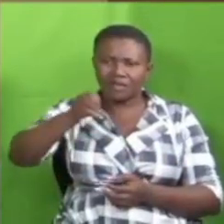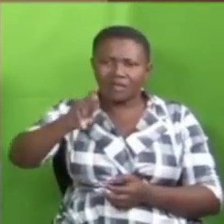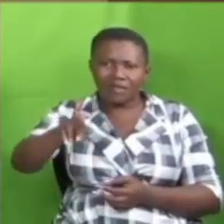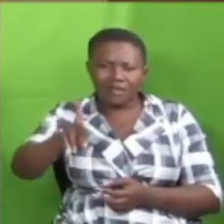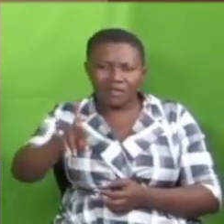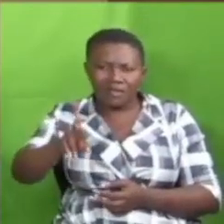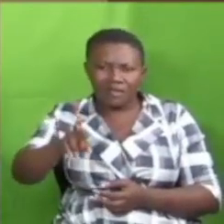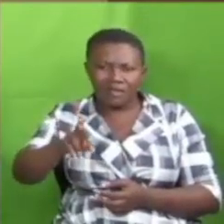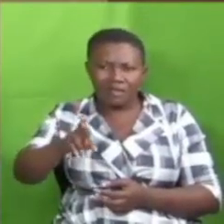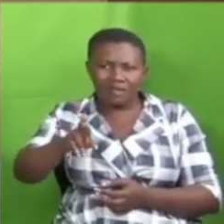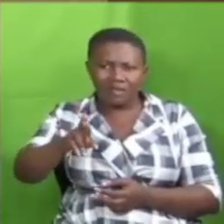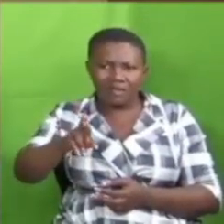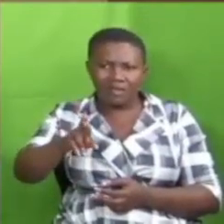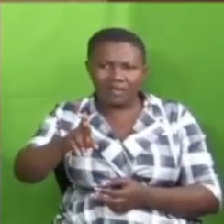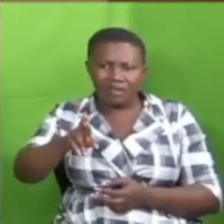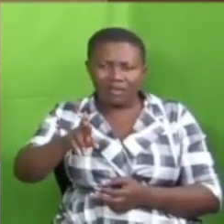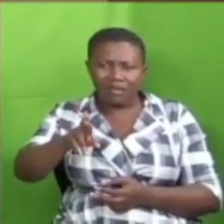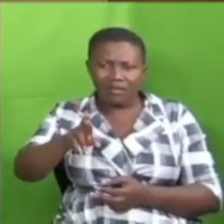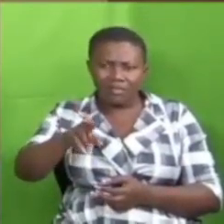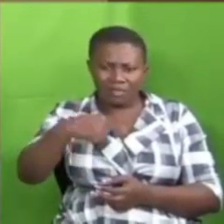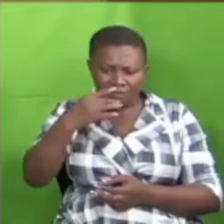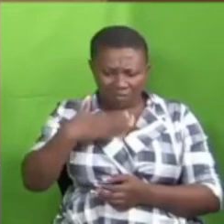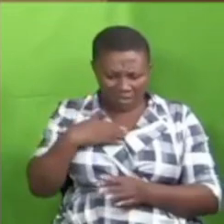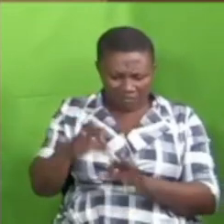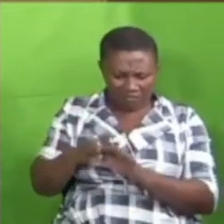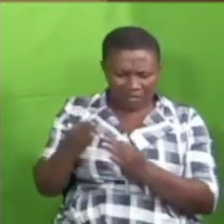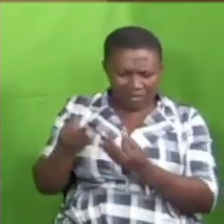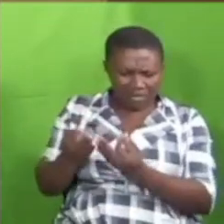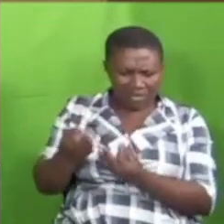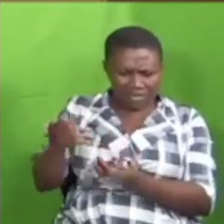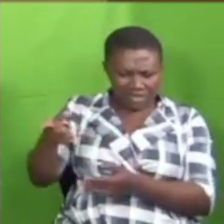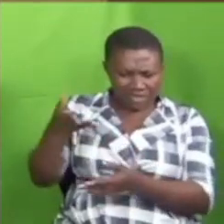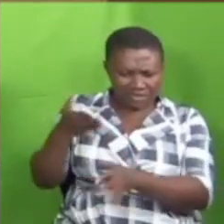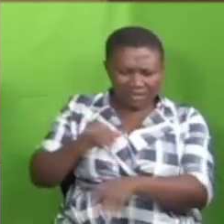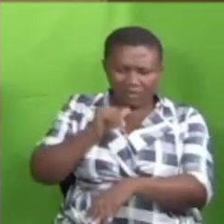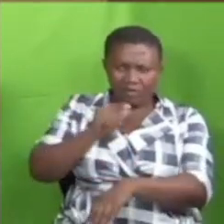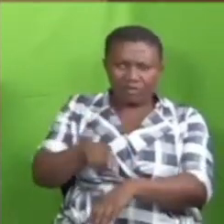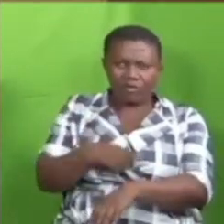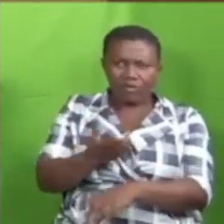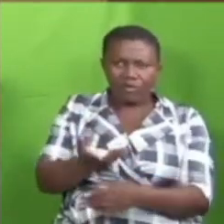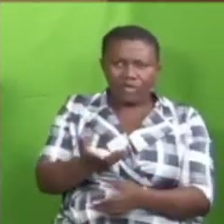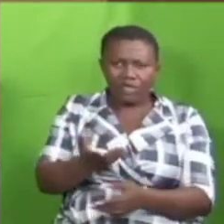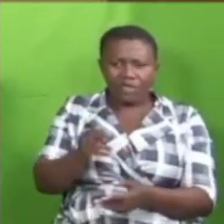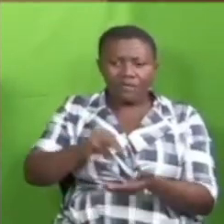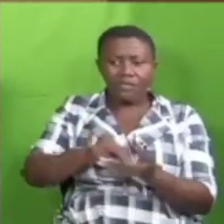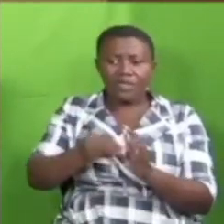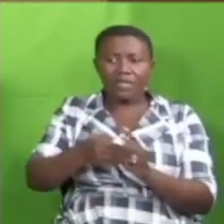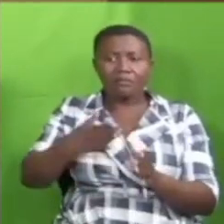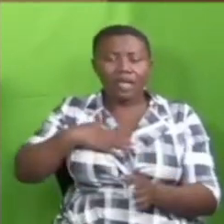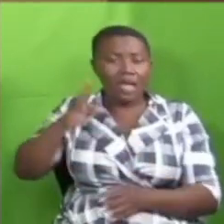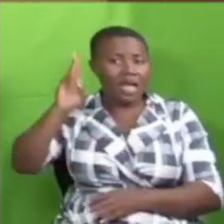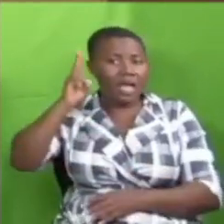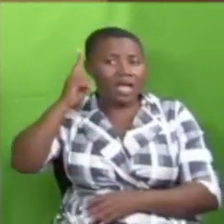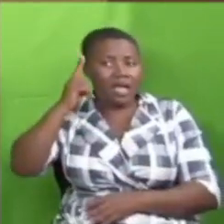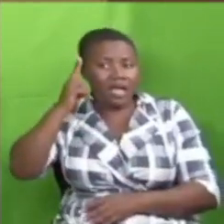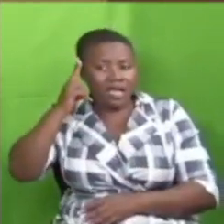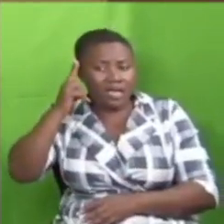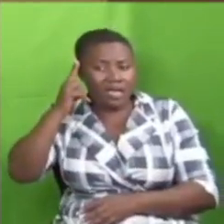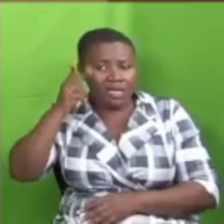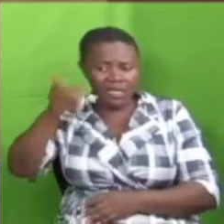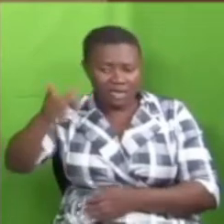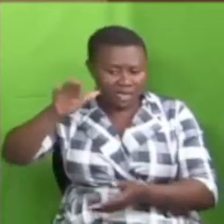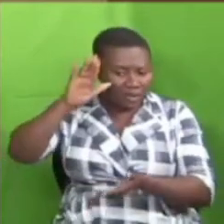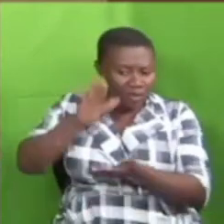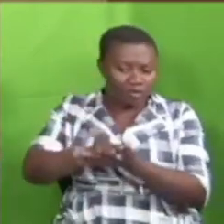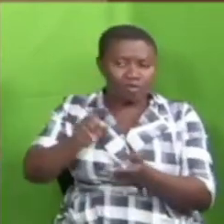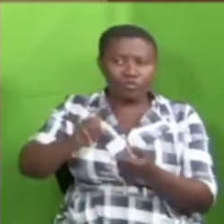That was my relative who passed not too long ago. Mr. Speaker, it happened to be my uncle that passed. And he was actually married to